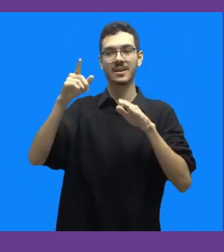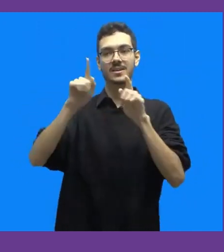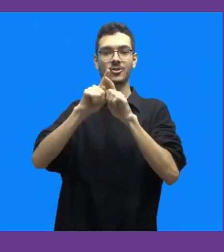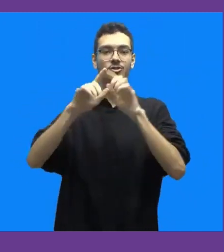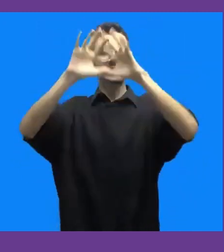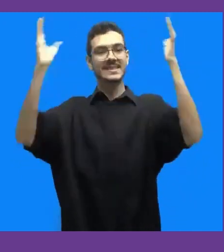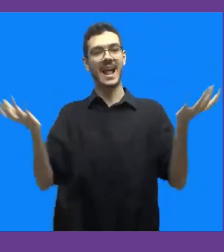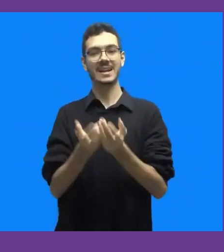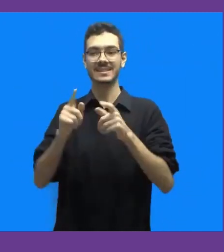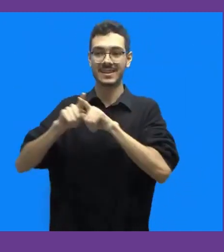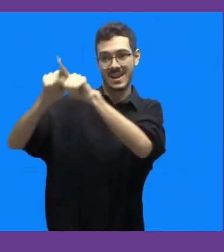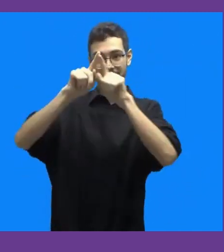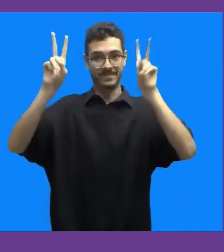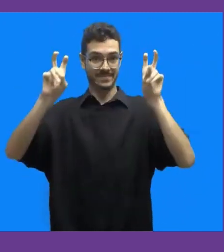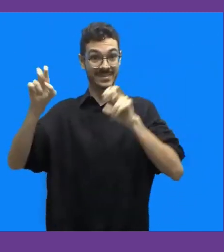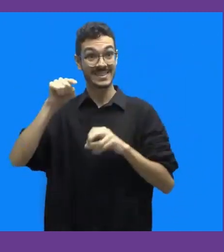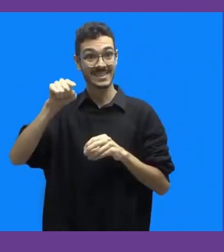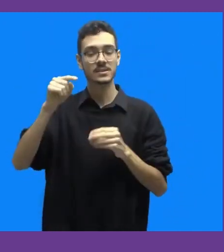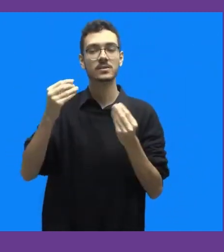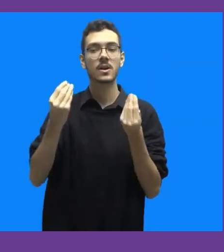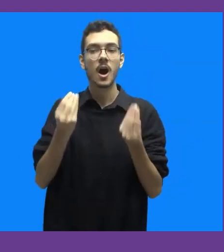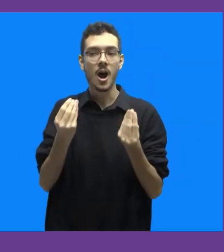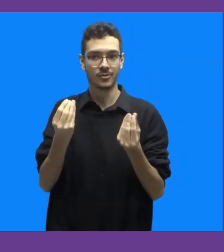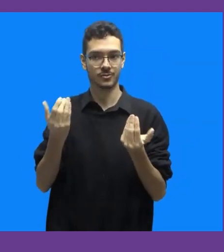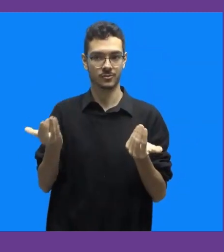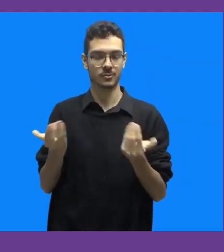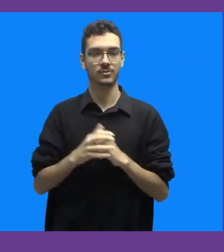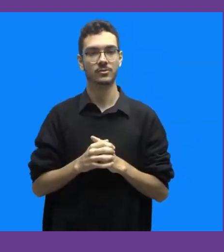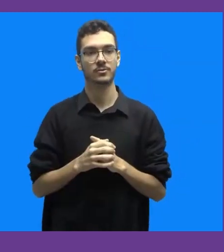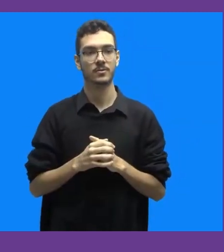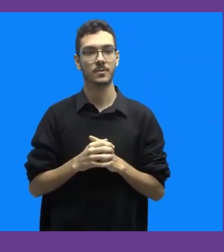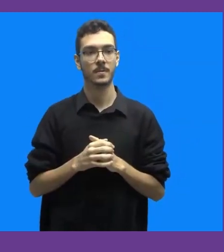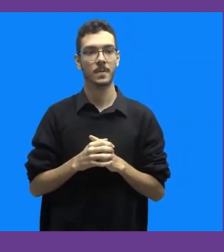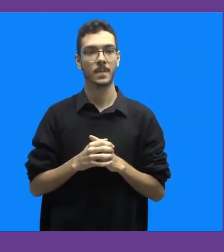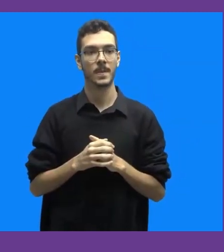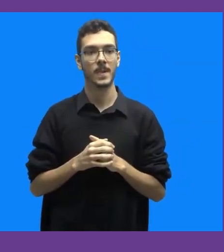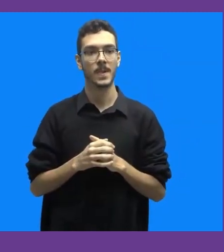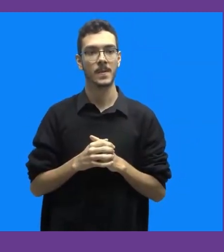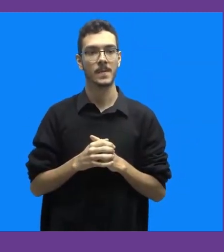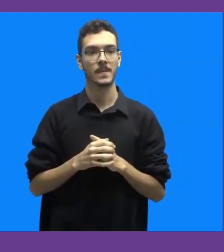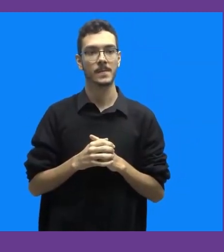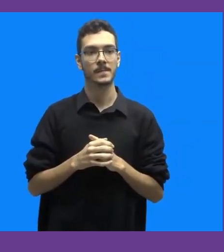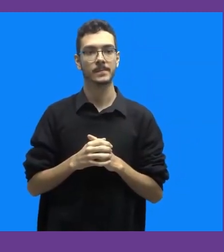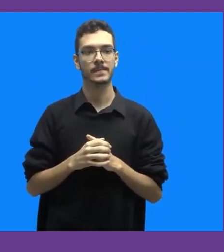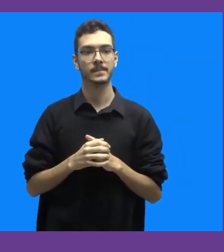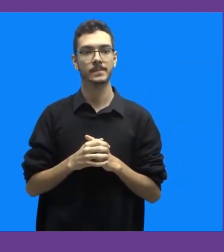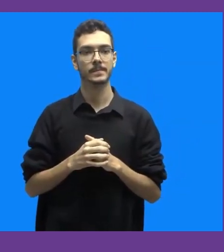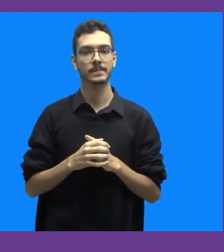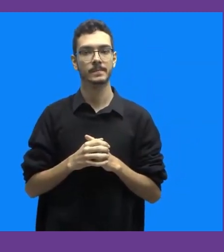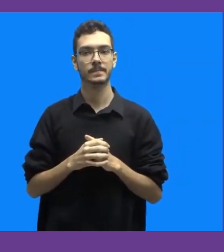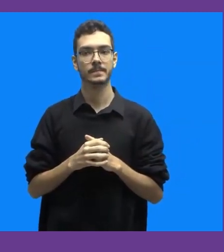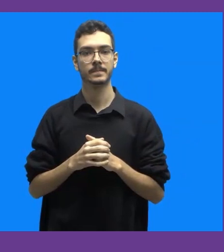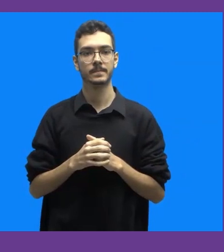other hand, the aspects that really had a great influence